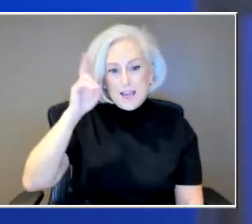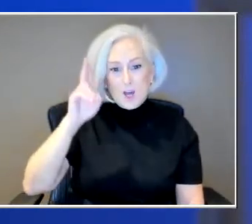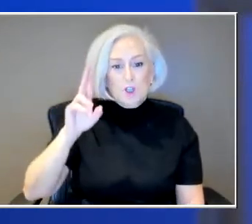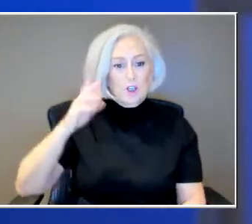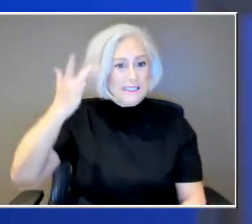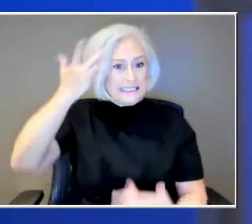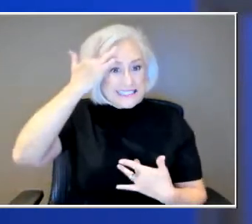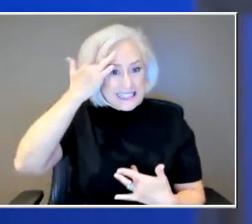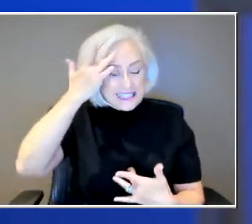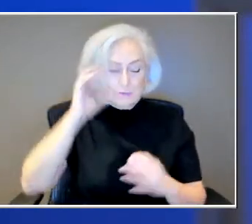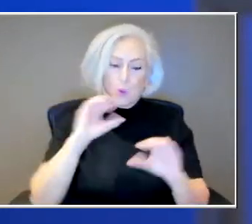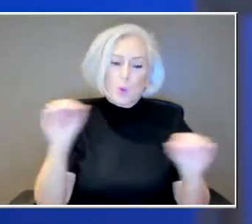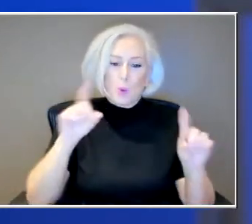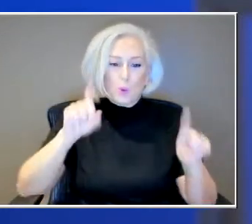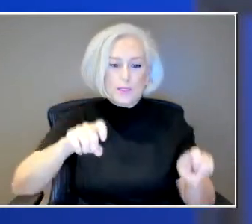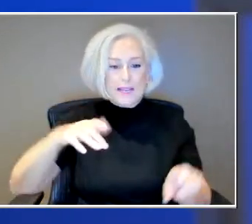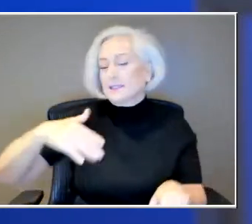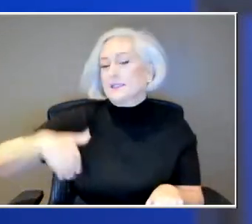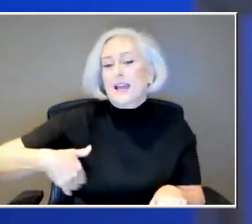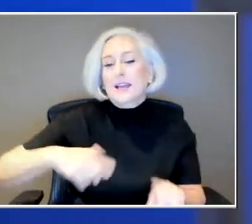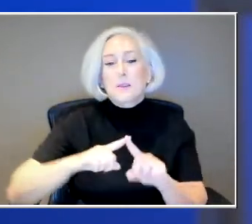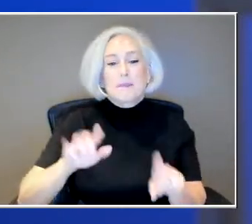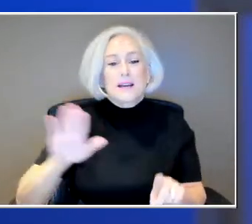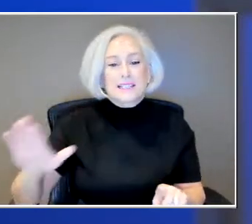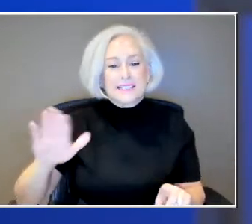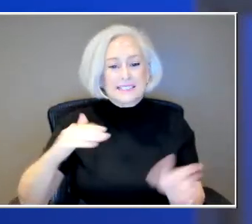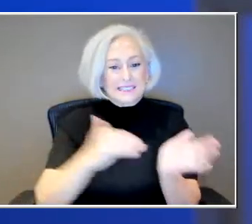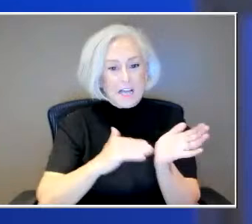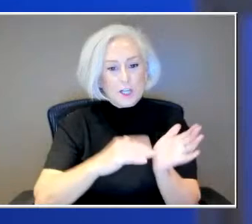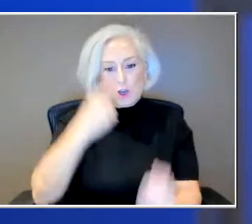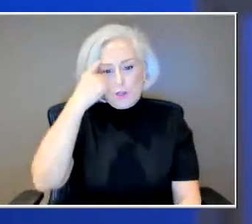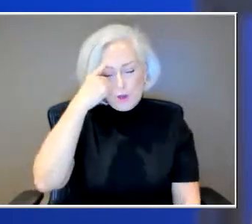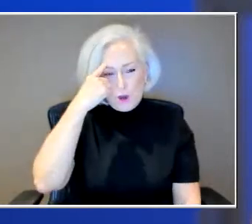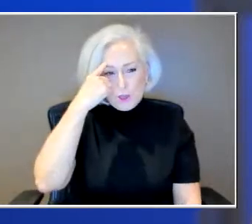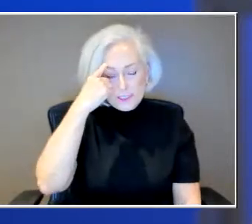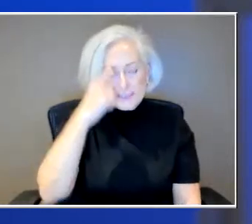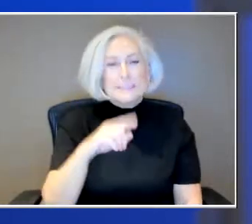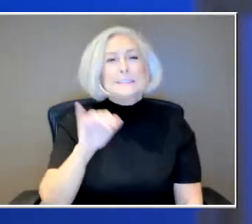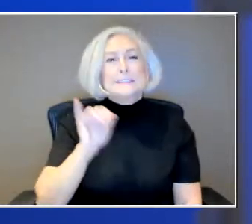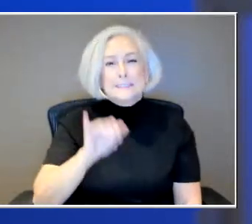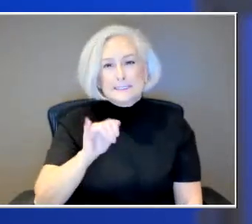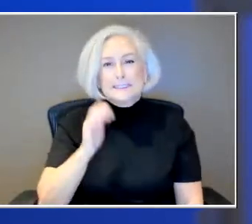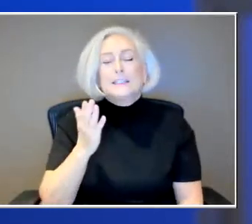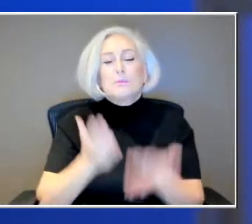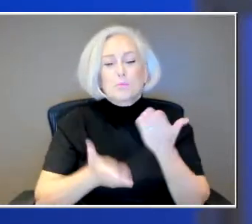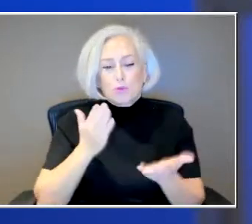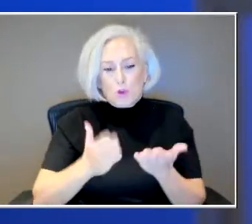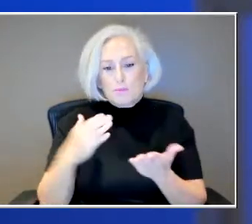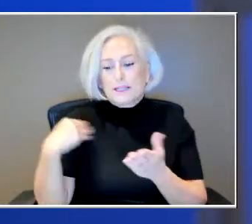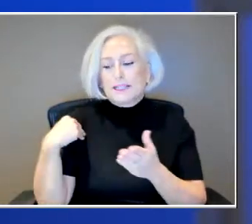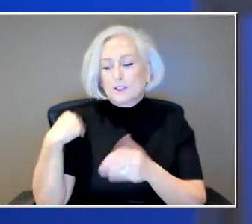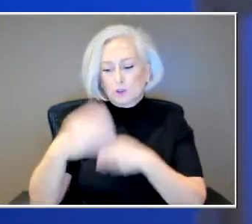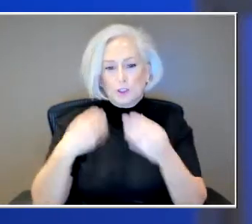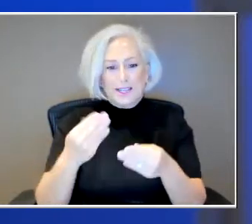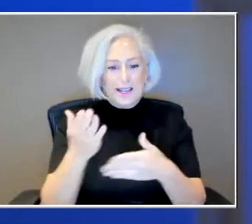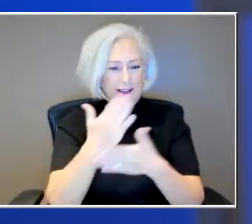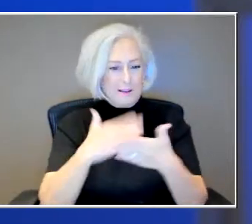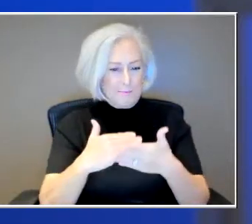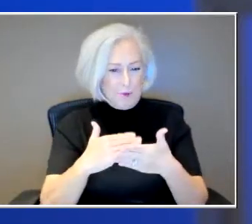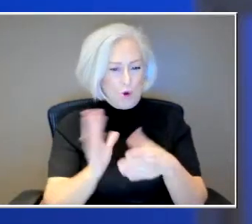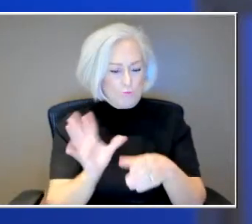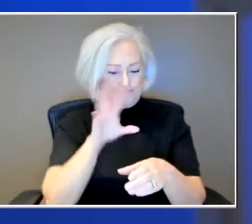his doctors at the Mayo Clinic really felt there was a genetic component to it. And so my aunt always kind